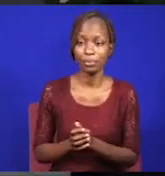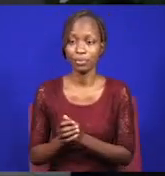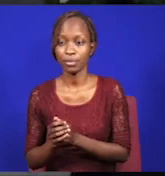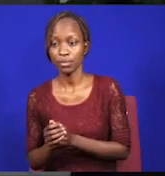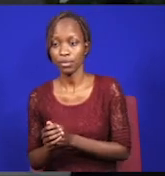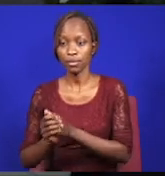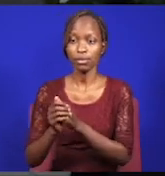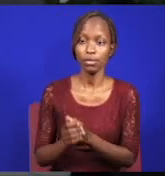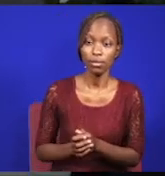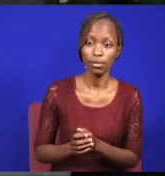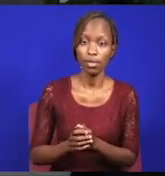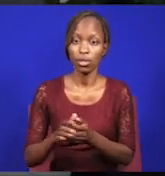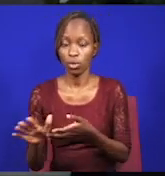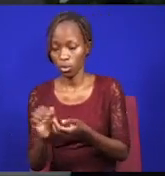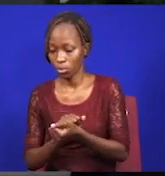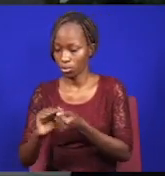Joshua